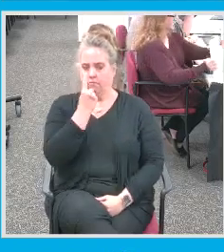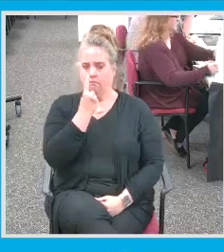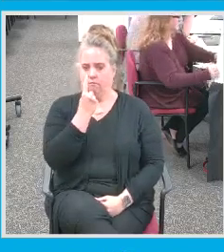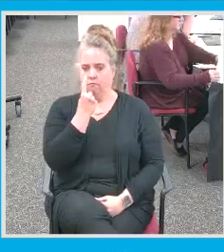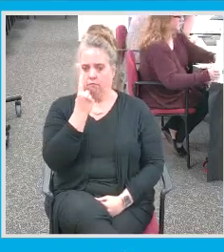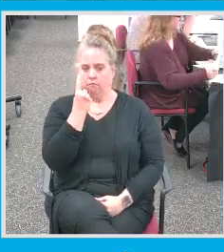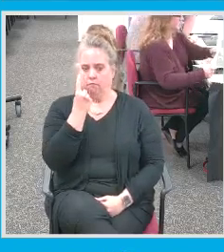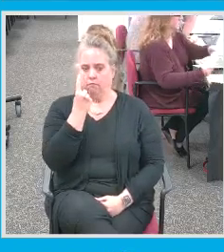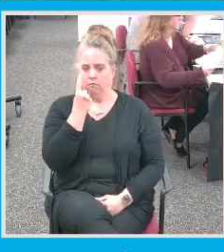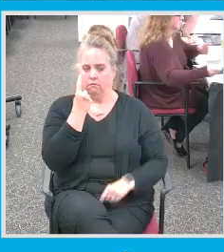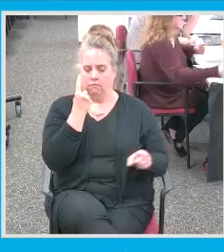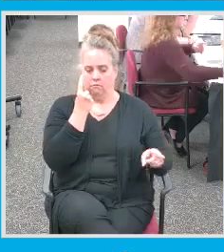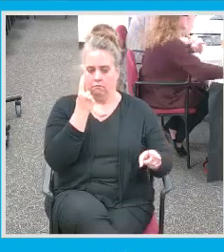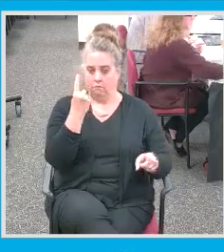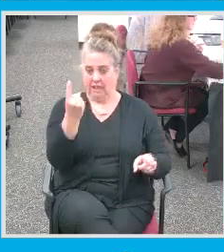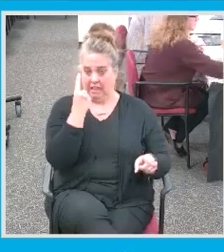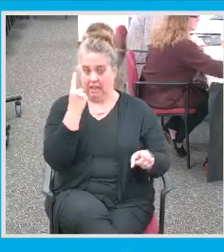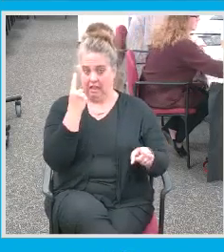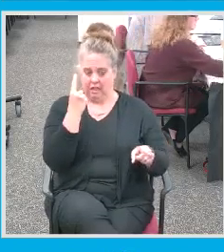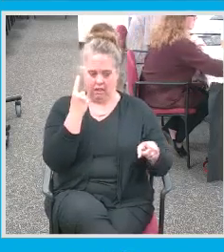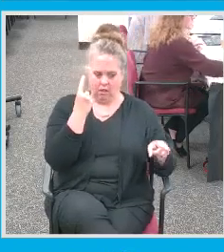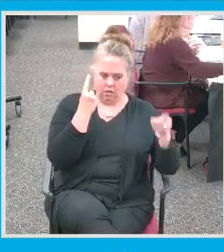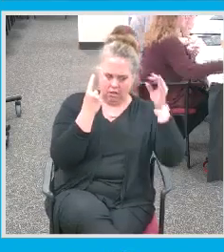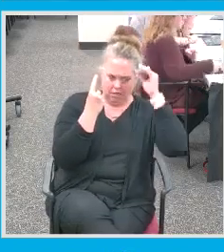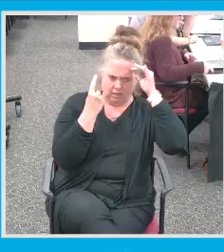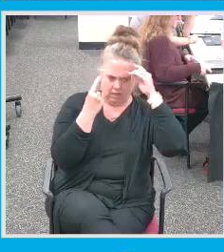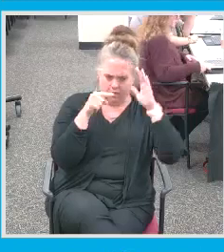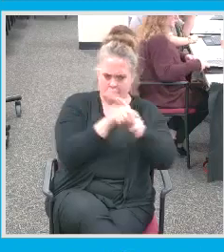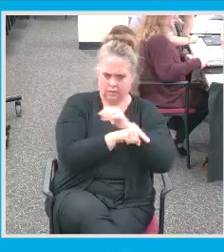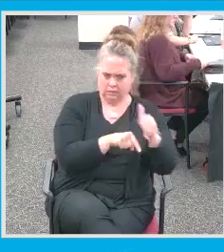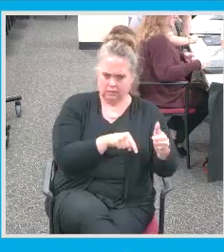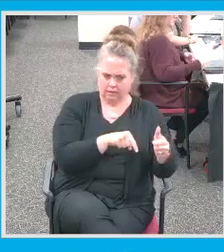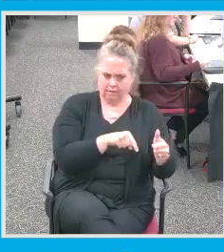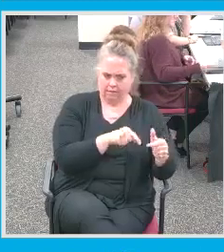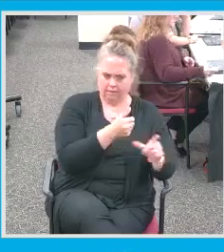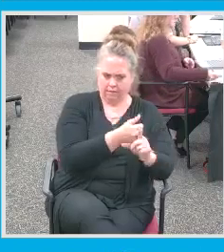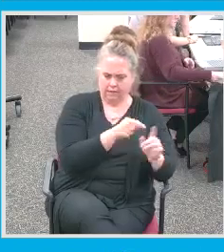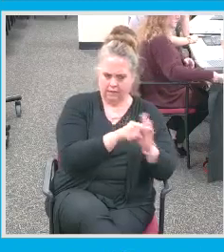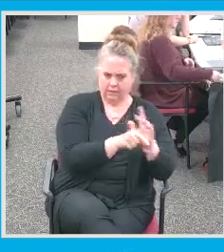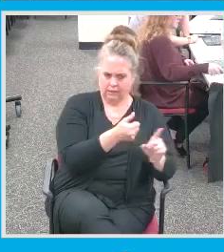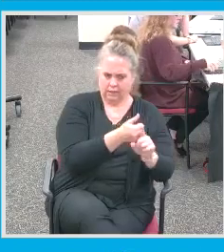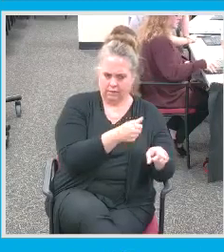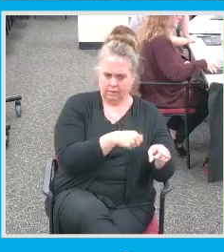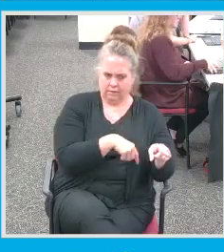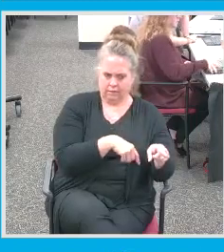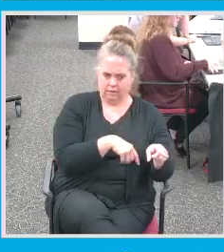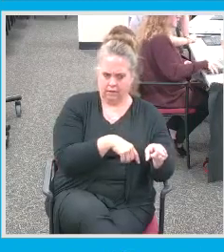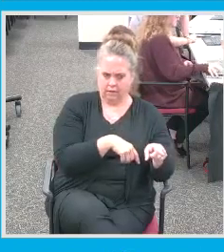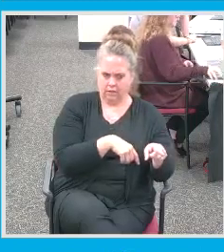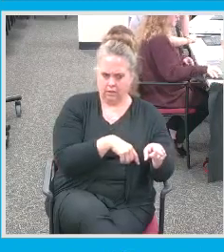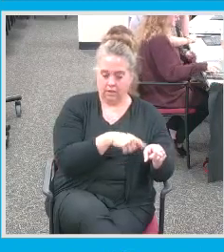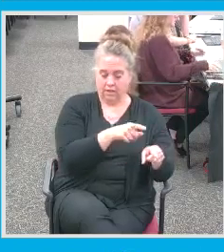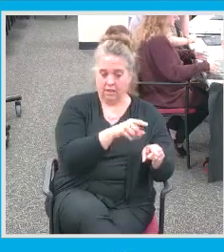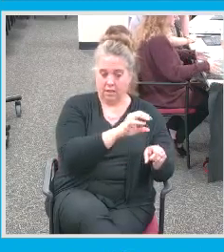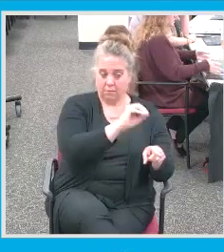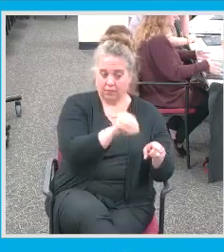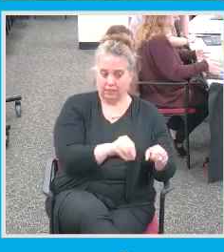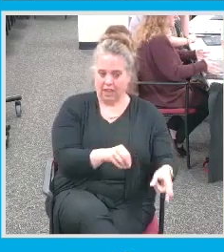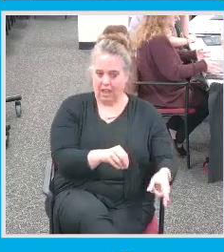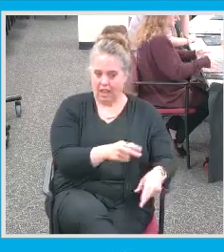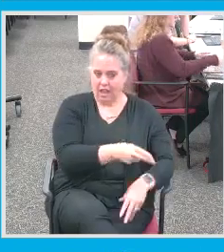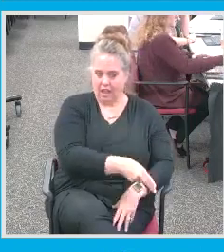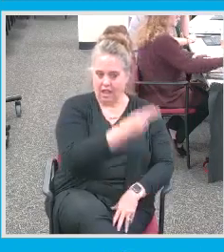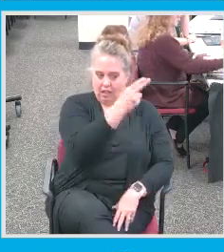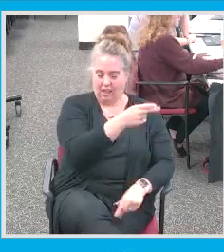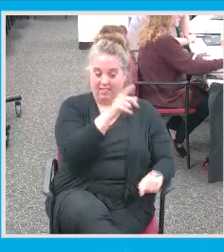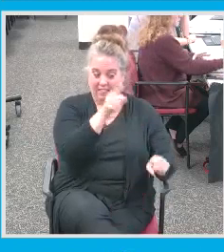having thoughts of suicide, the likelihood for the thoughts of suicide is much higher than having to use your firearm to protect yourself in your